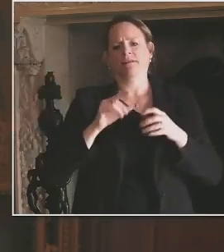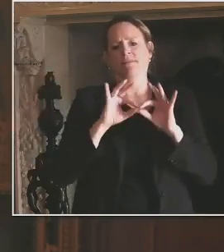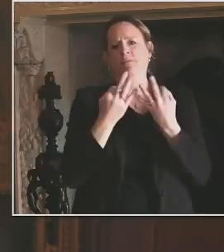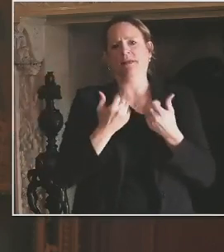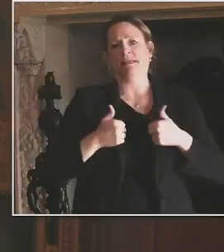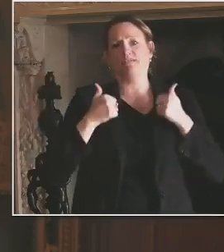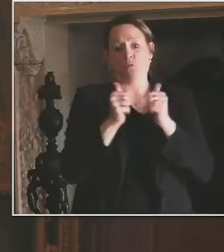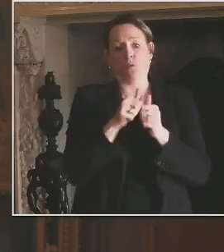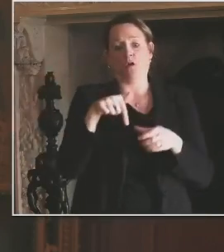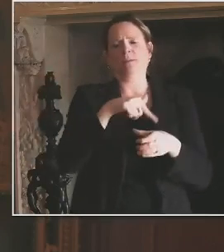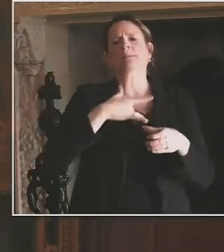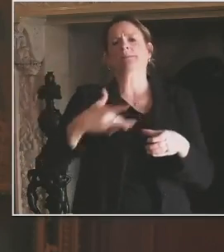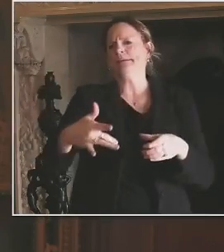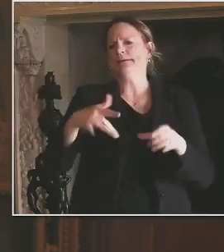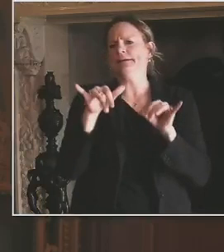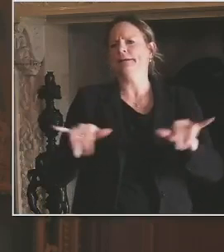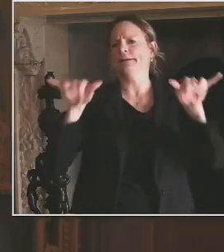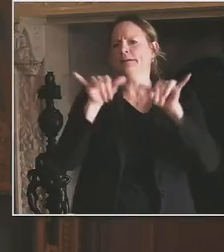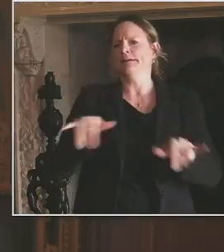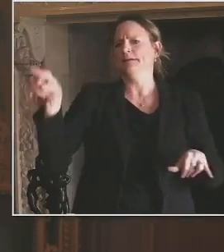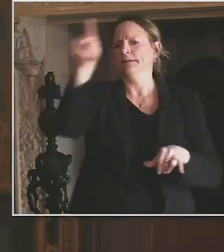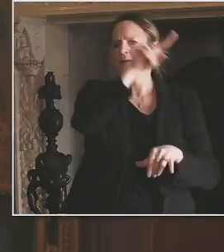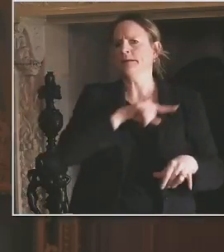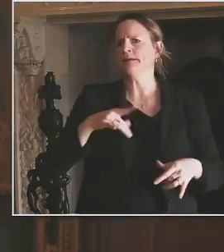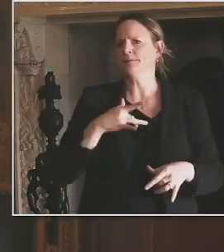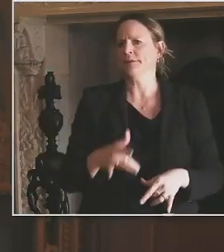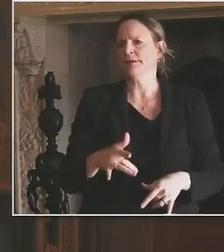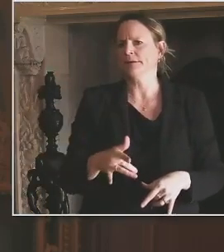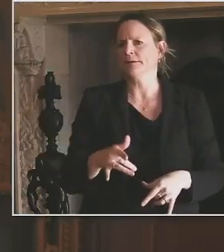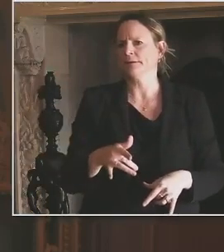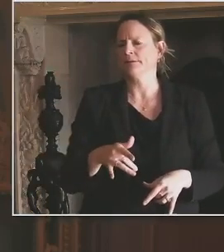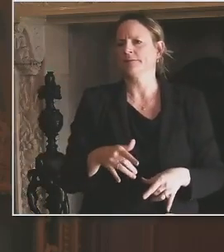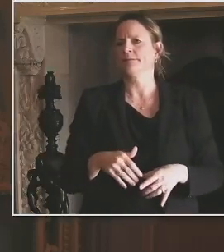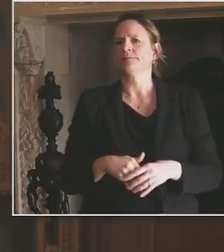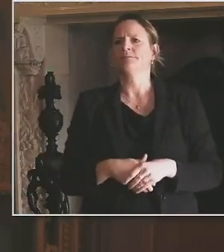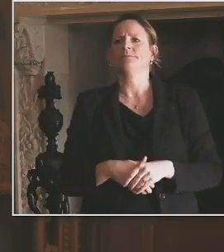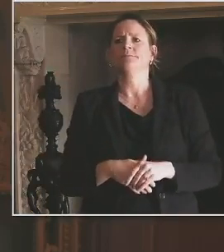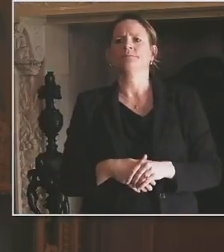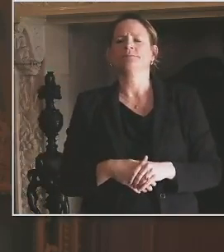of people transmitting virus early in the course before they have symptoms,